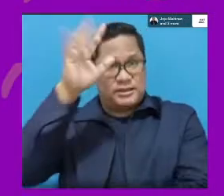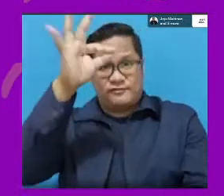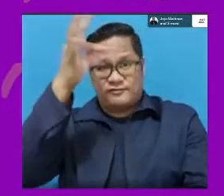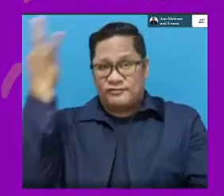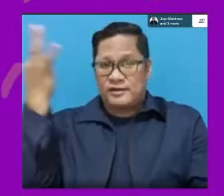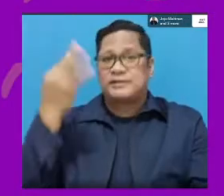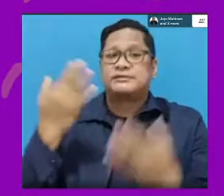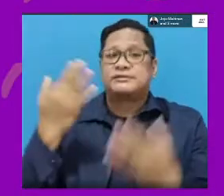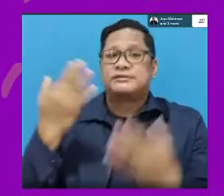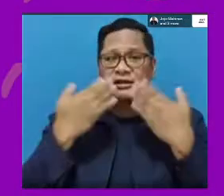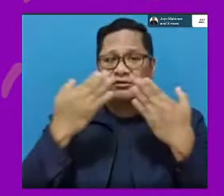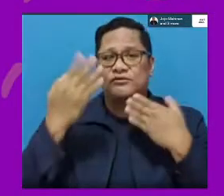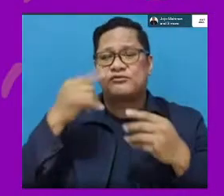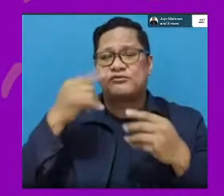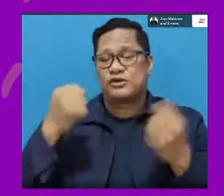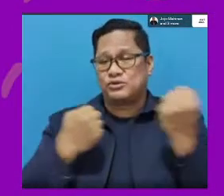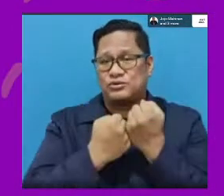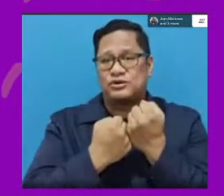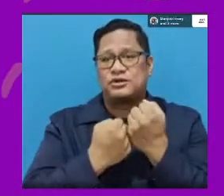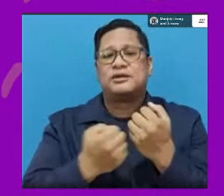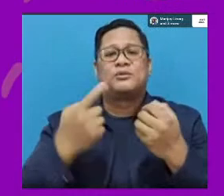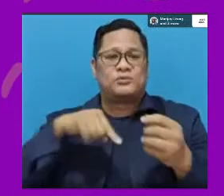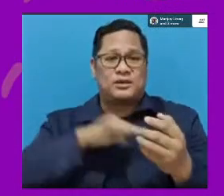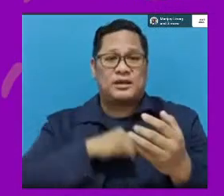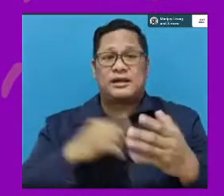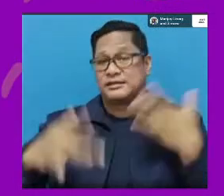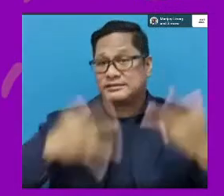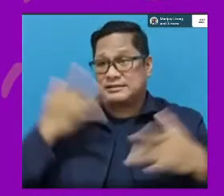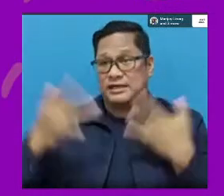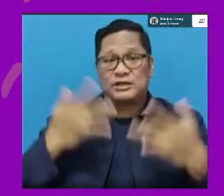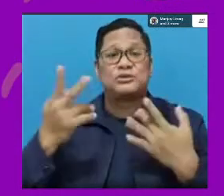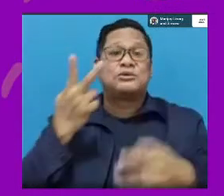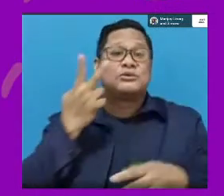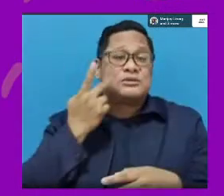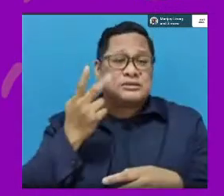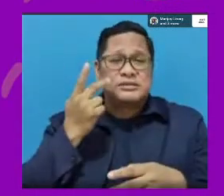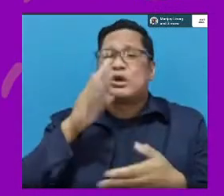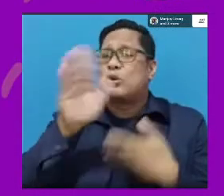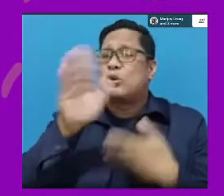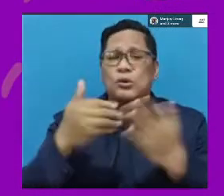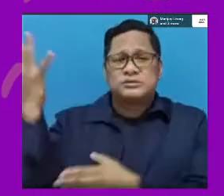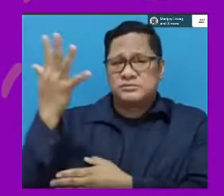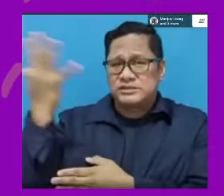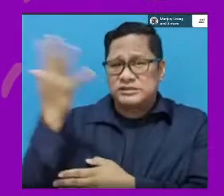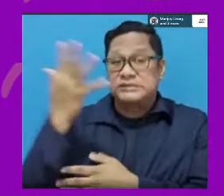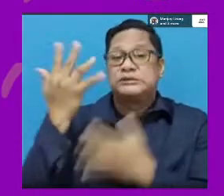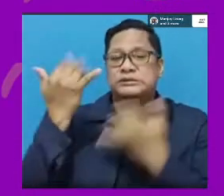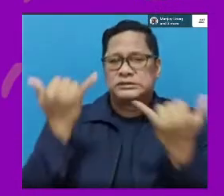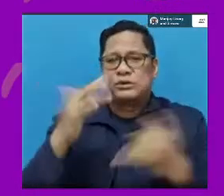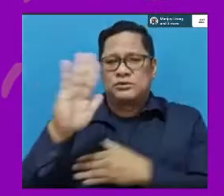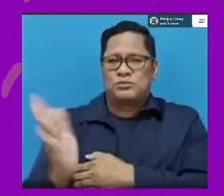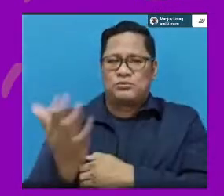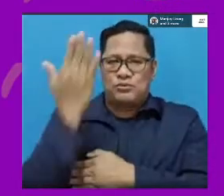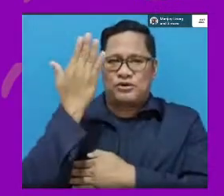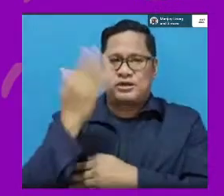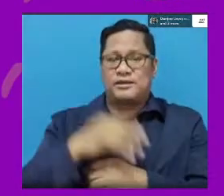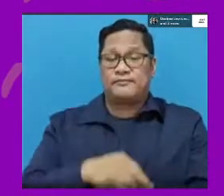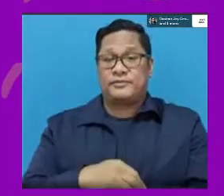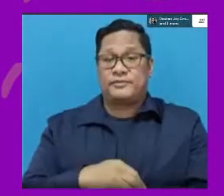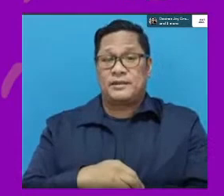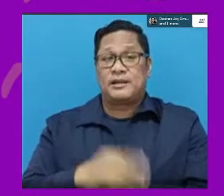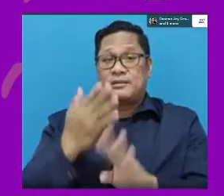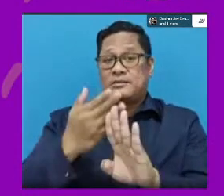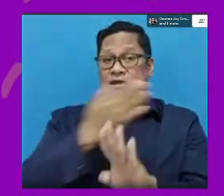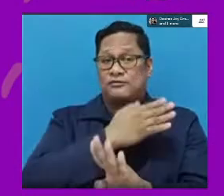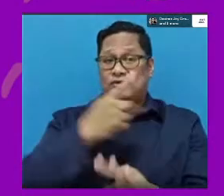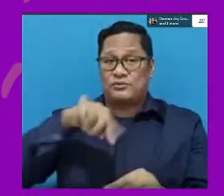your support. We're so excited to hear all the amazing speakers lined up this morning. Before we get started,